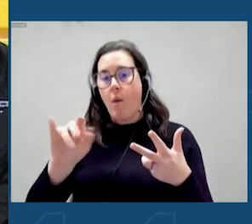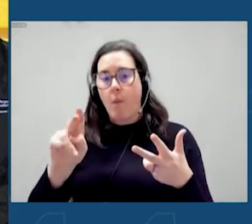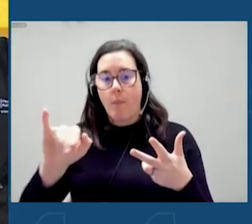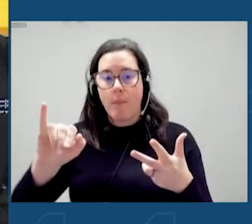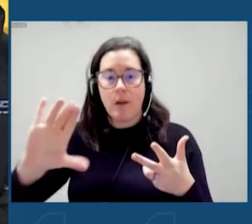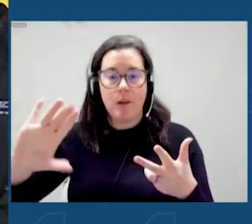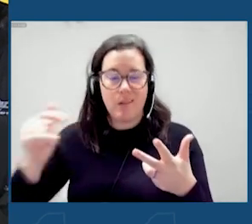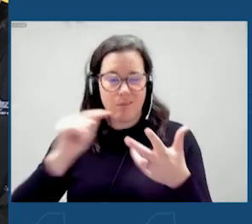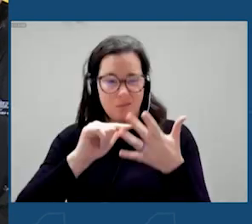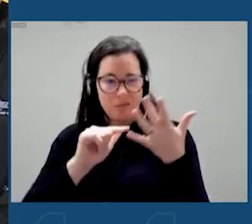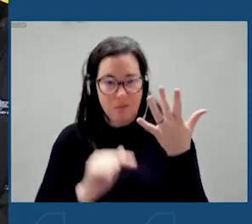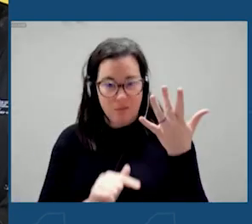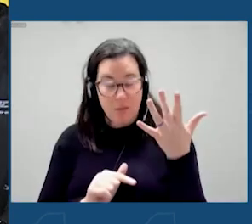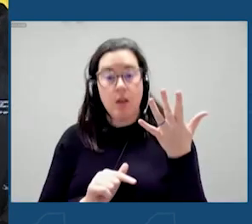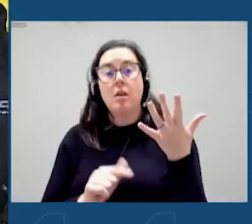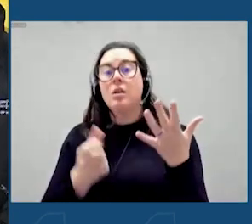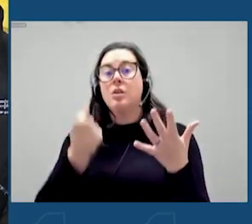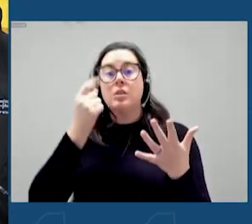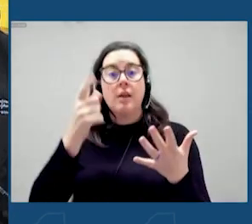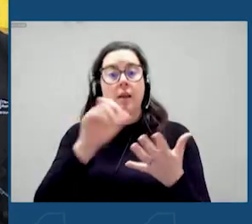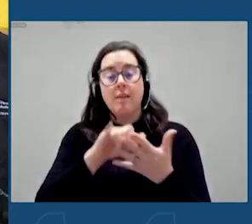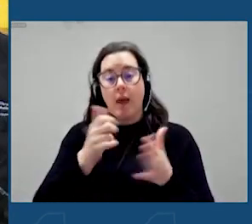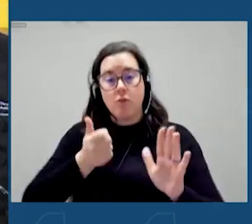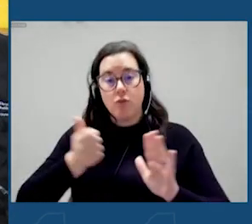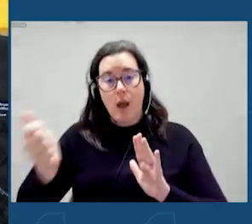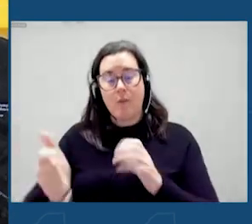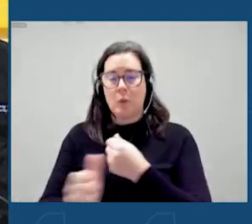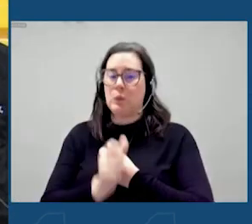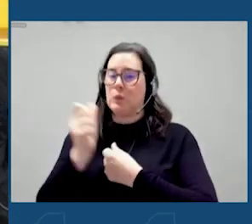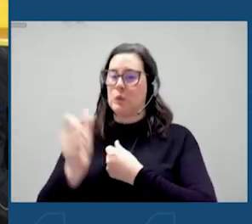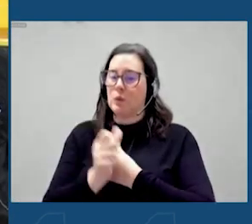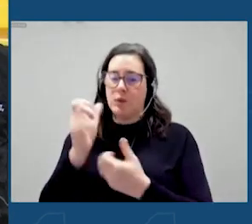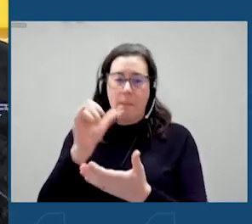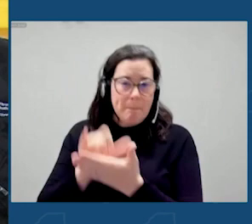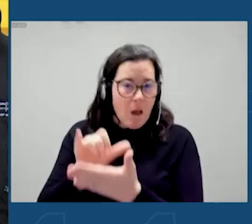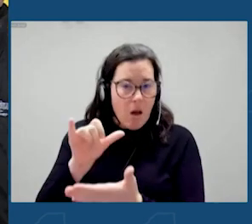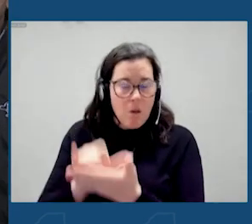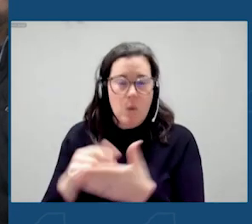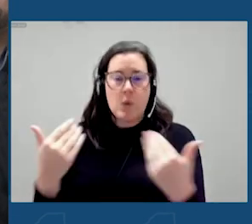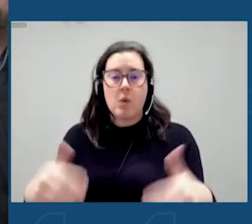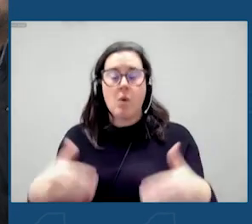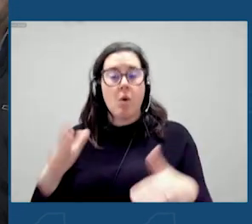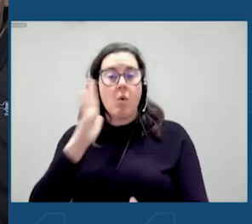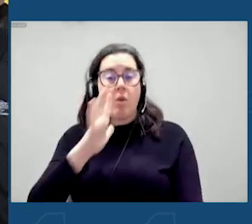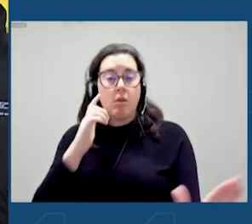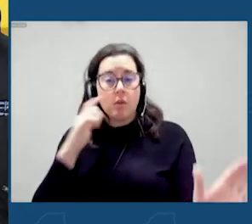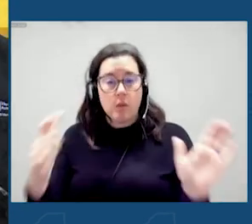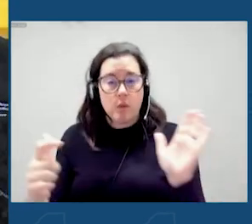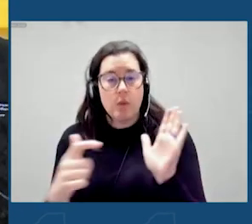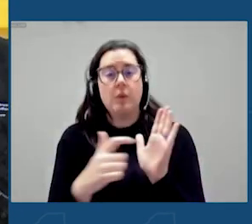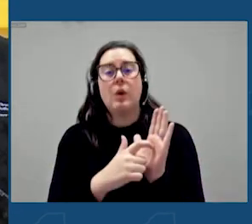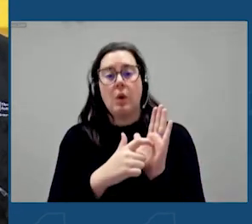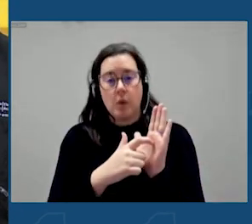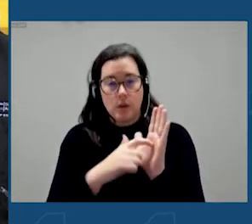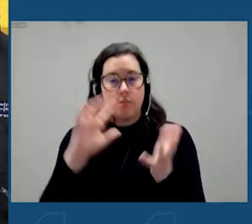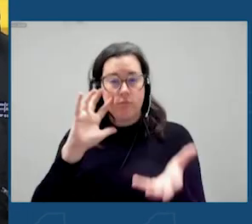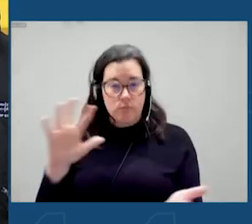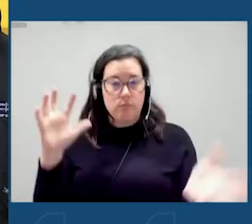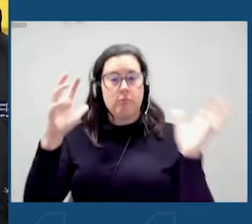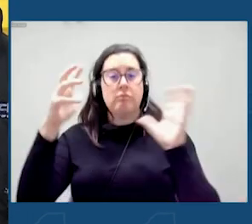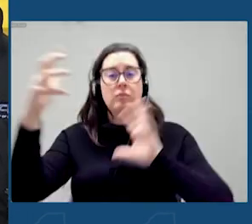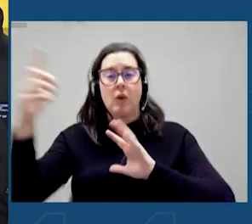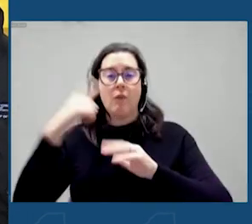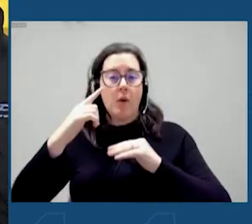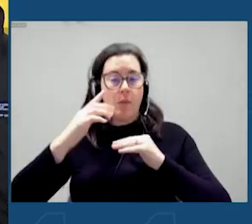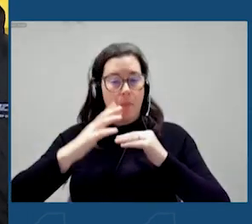that travel is dangerous or impossible. It means that you will see significant disruption to infrastructure